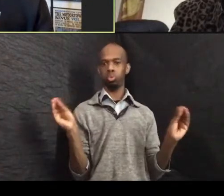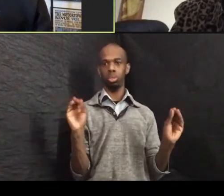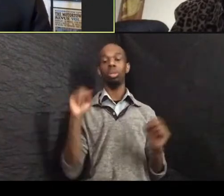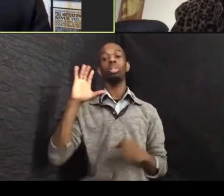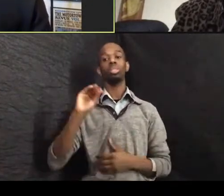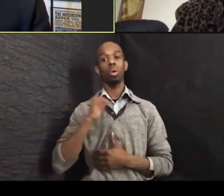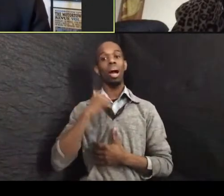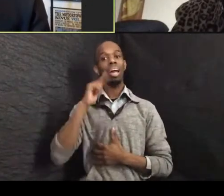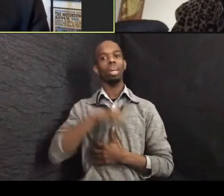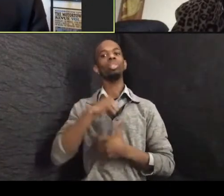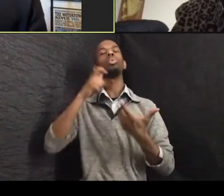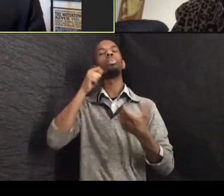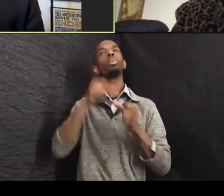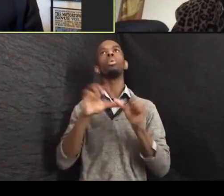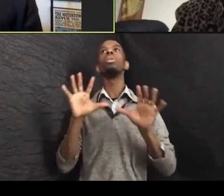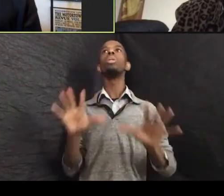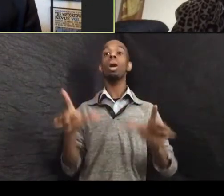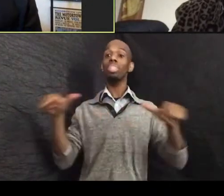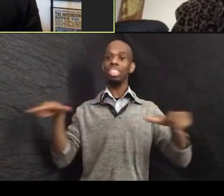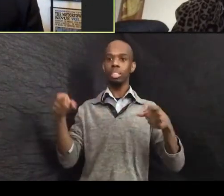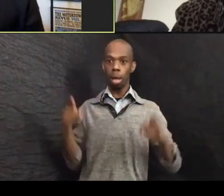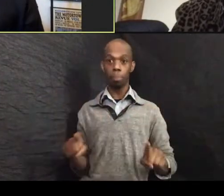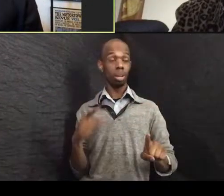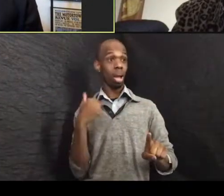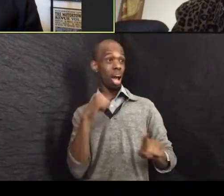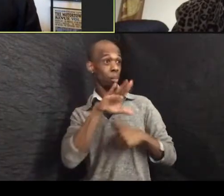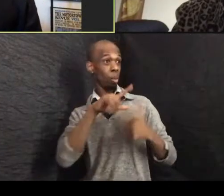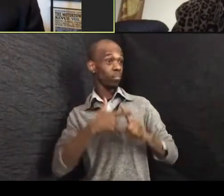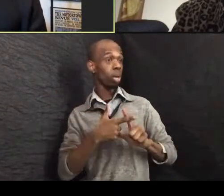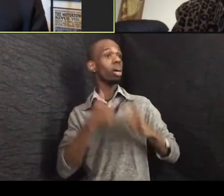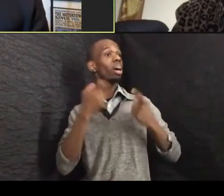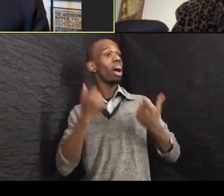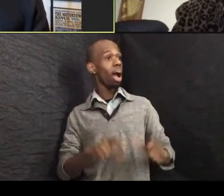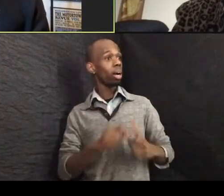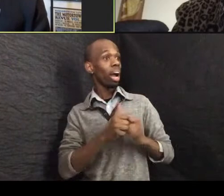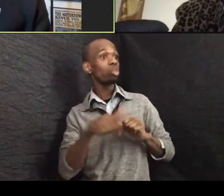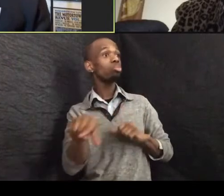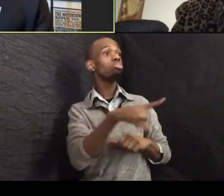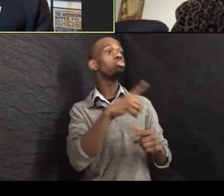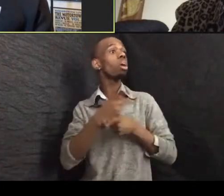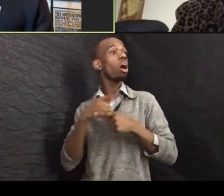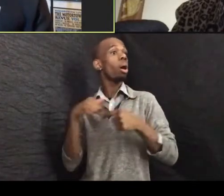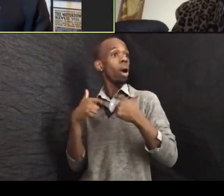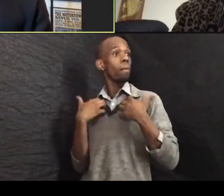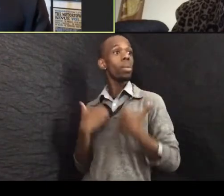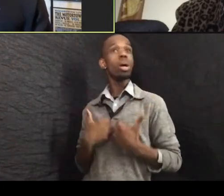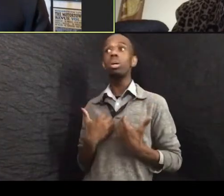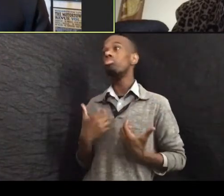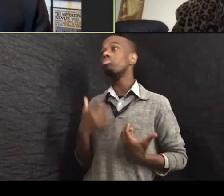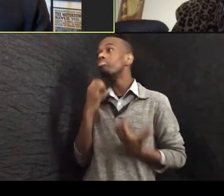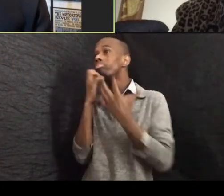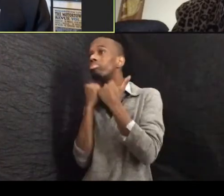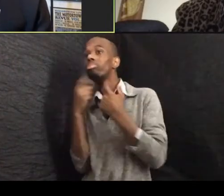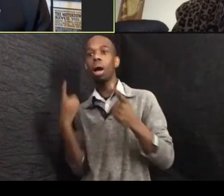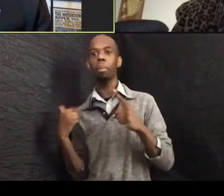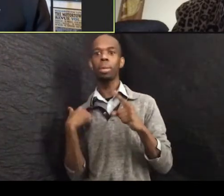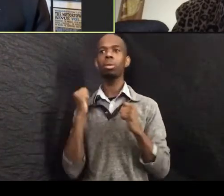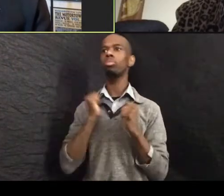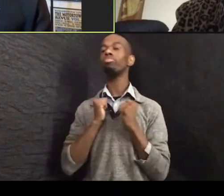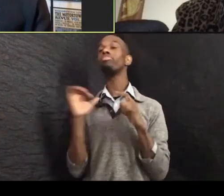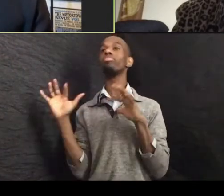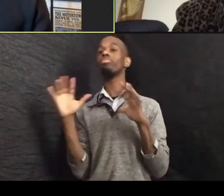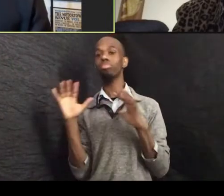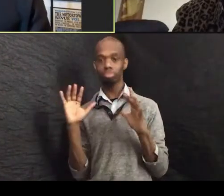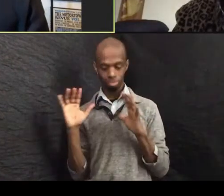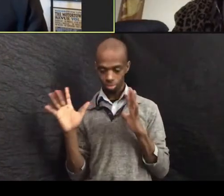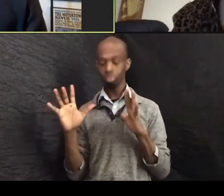I'm your friend. The way you care about me when I enter and I'm doing good things on the stage when I walk down my block in my hoodie and my sweatpants in Harlem,